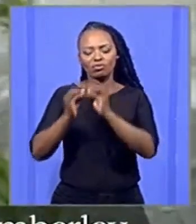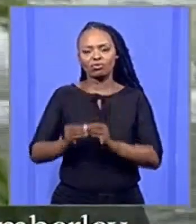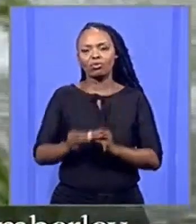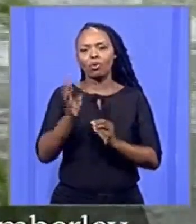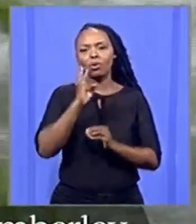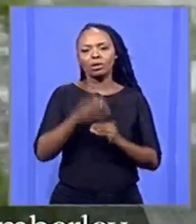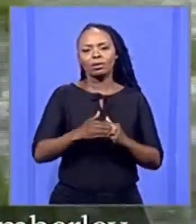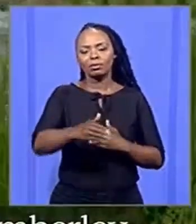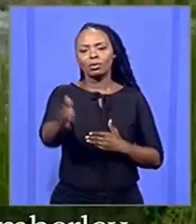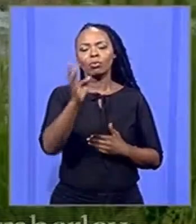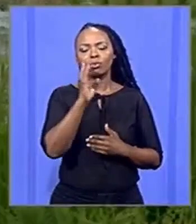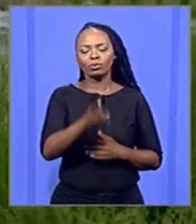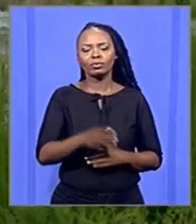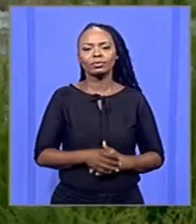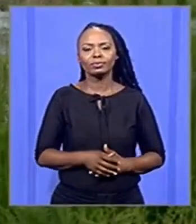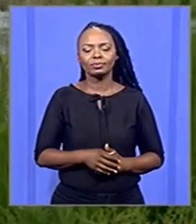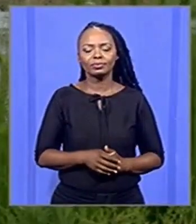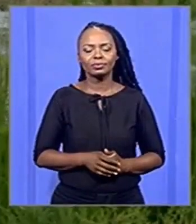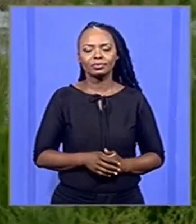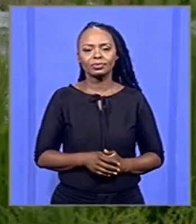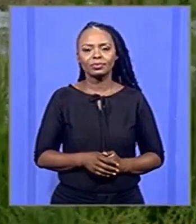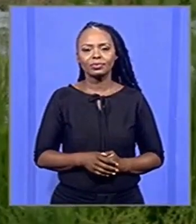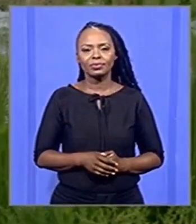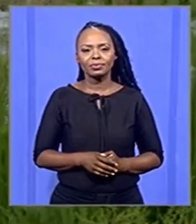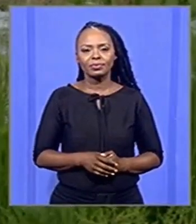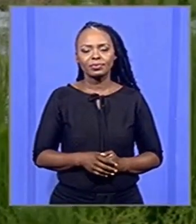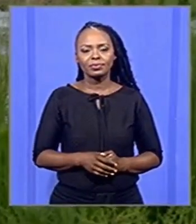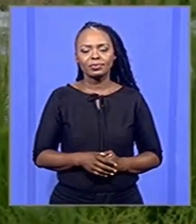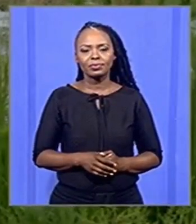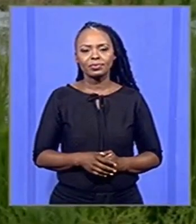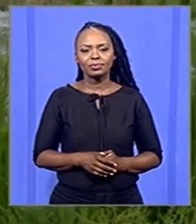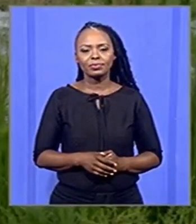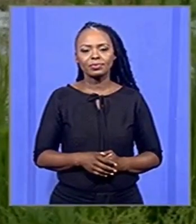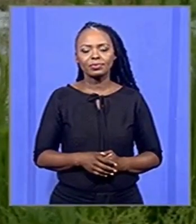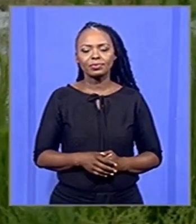phatloa hona. Thabiso Khadebe, Ditaba tsa SABC, Kimberley.